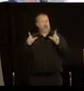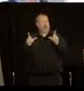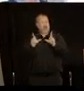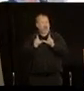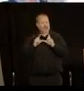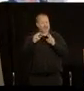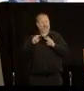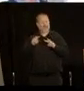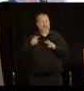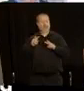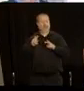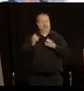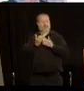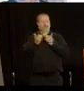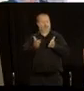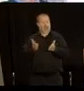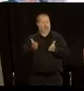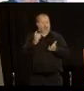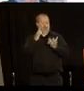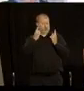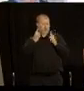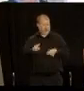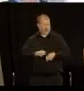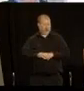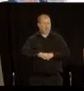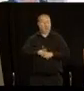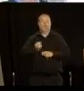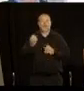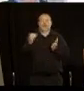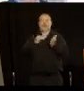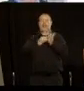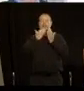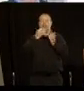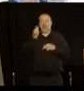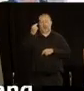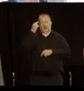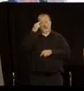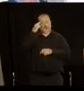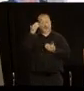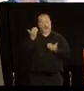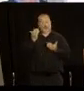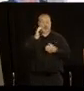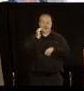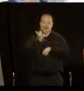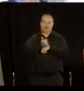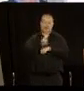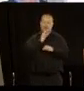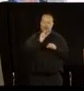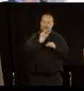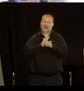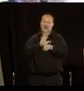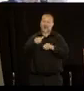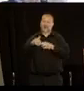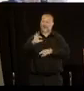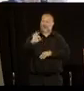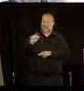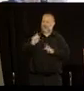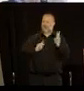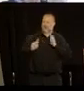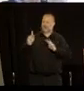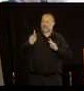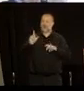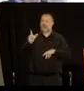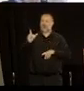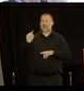and monitoring of a new provider group. Again, thank you to Governor DeSantis for his steadfast commitment to all Floridians, for